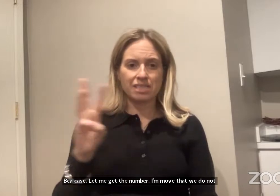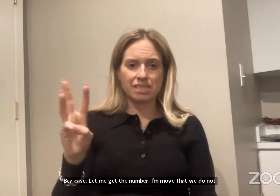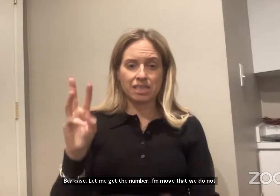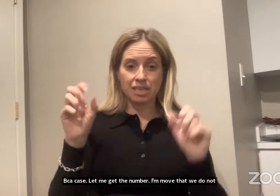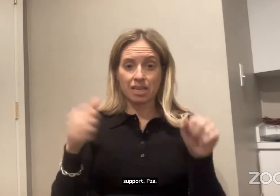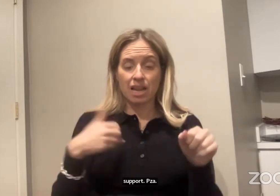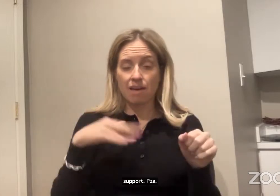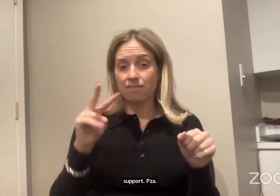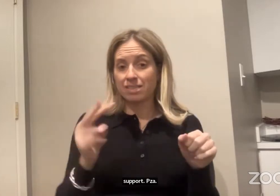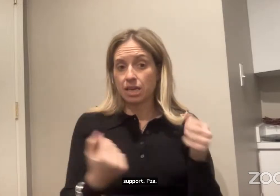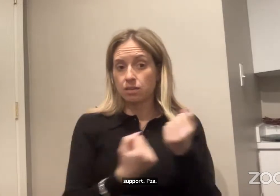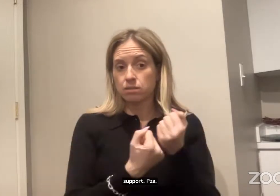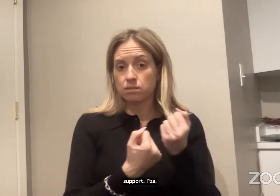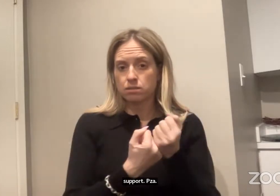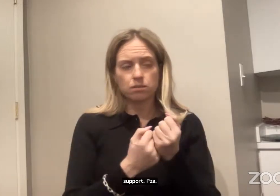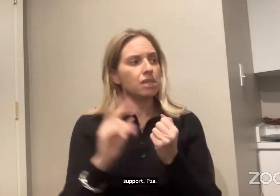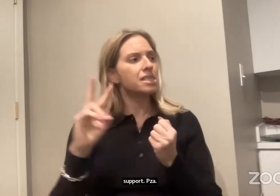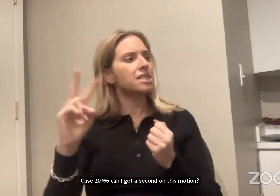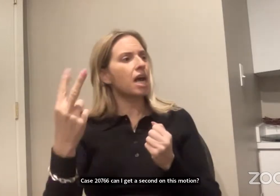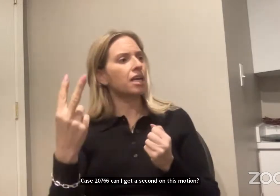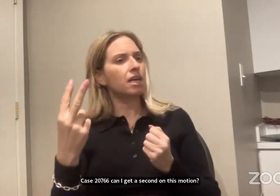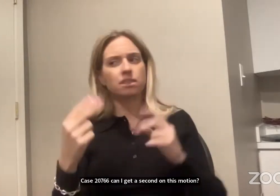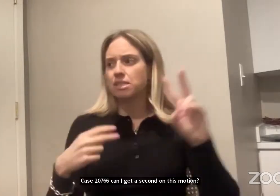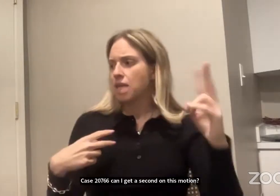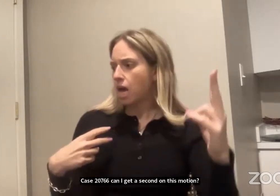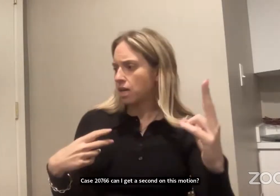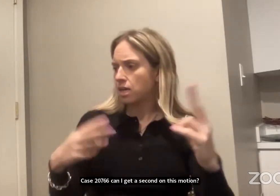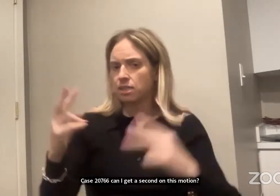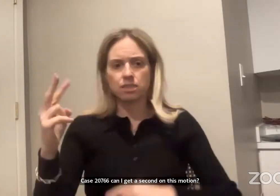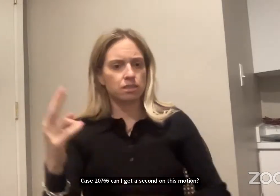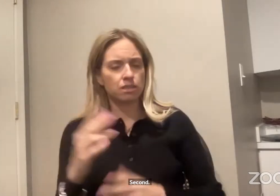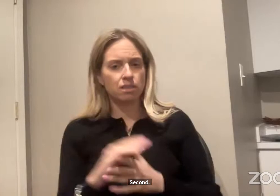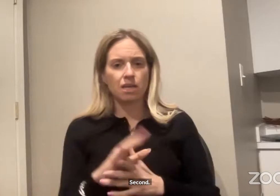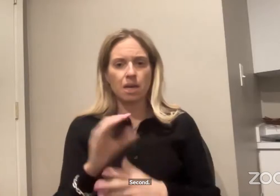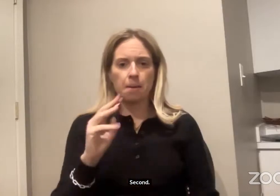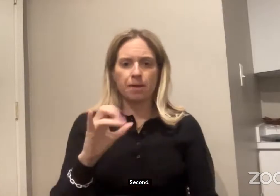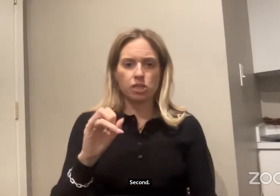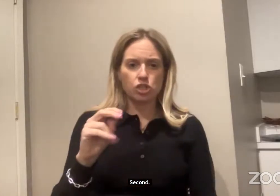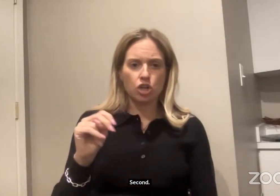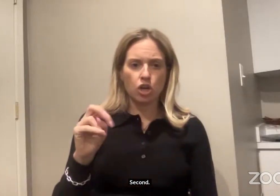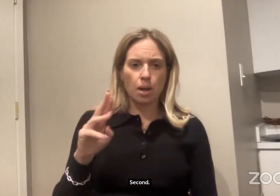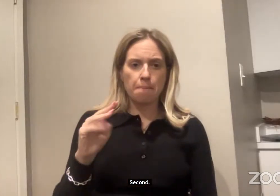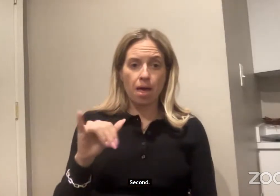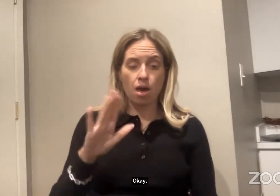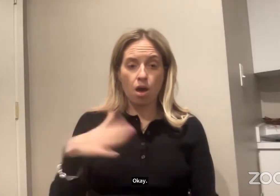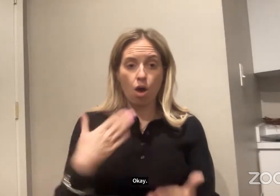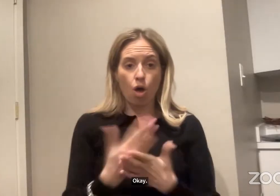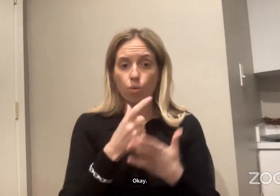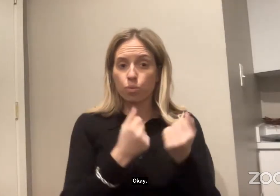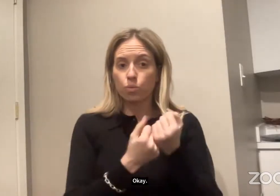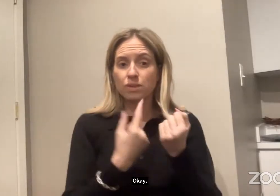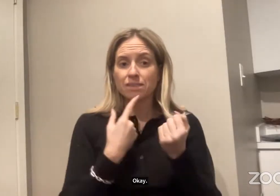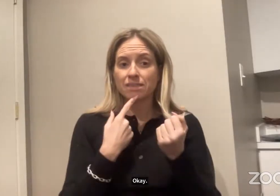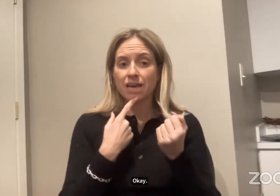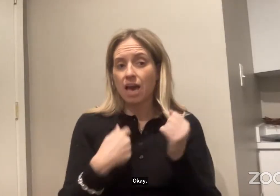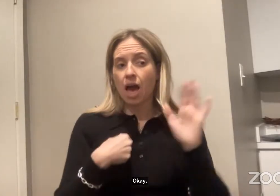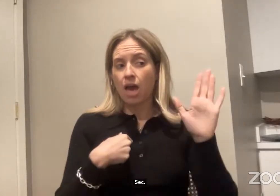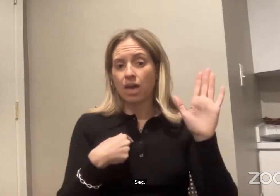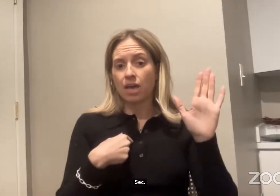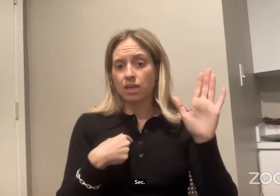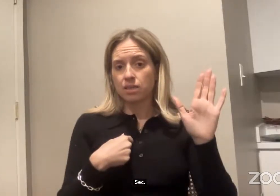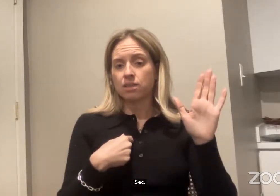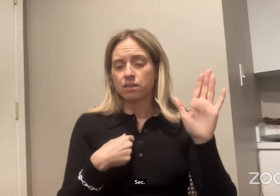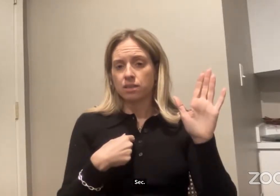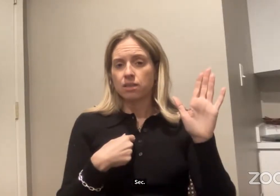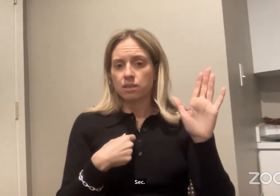get a second on this motion? Second. Second by Commissioner May. All in favor, say aye.